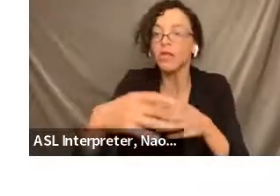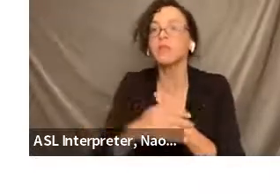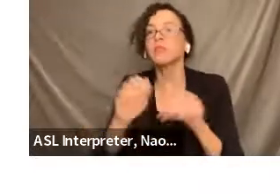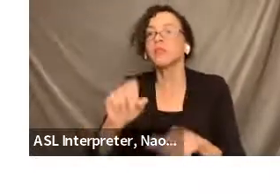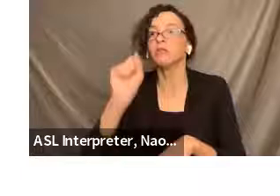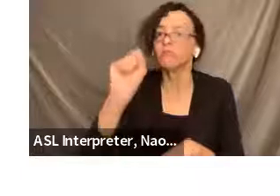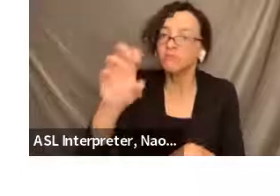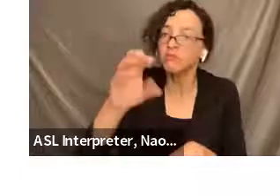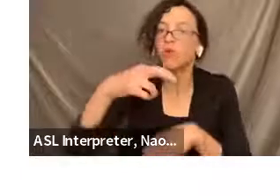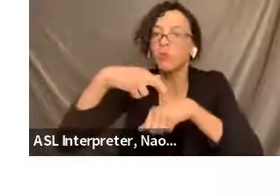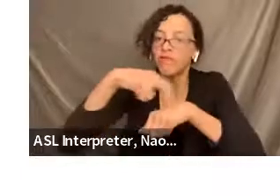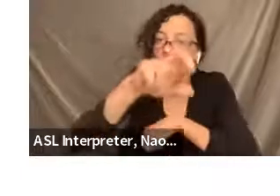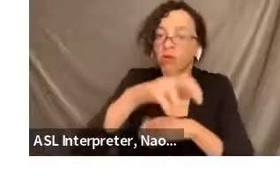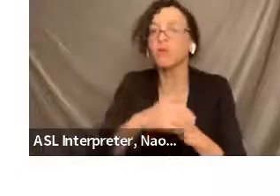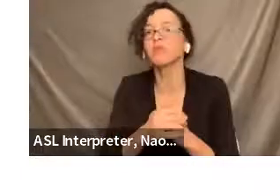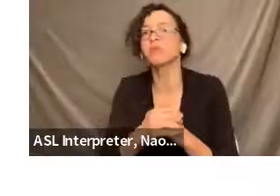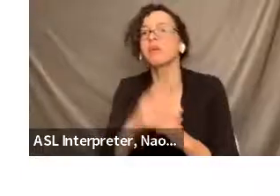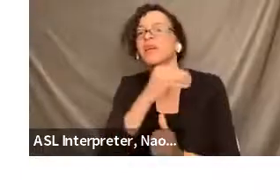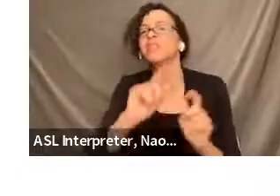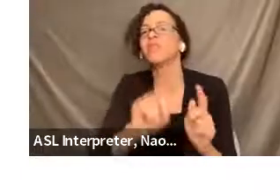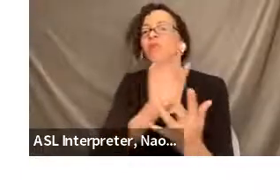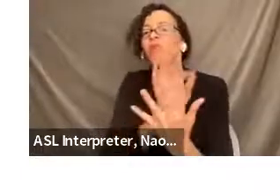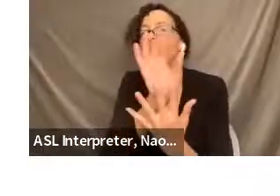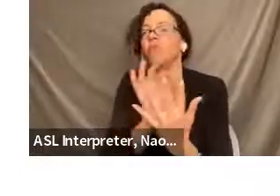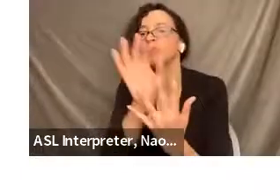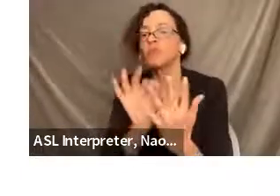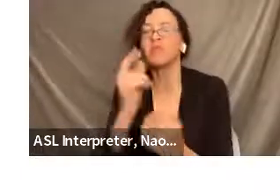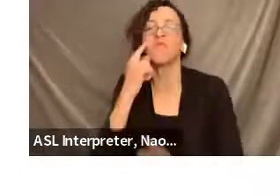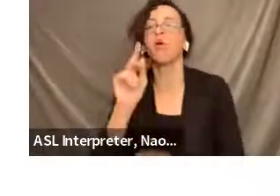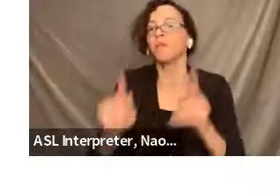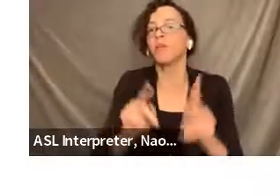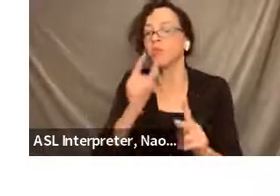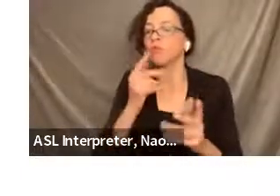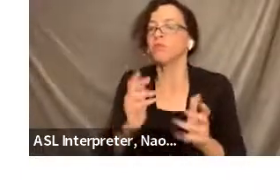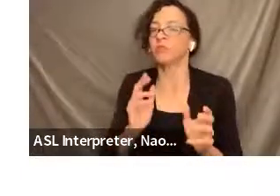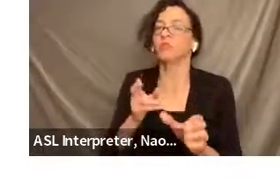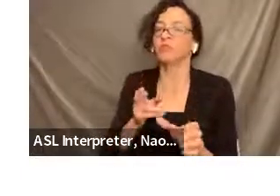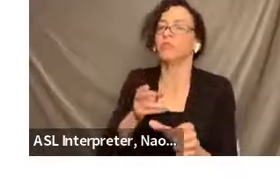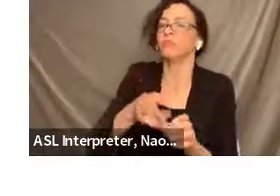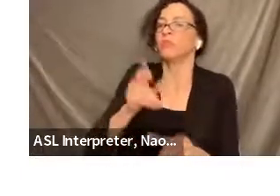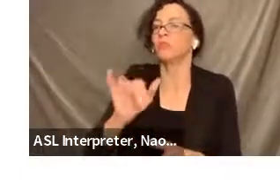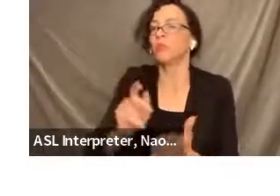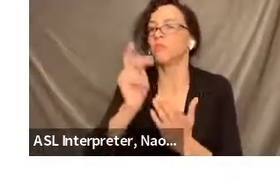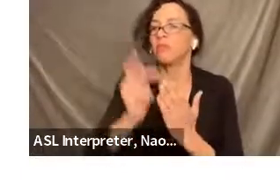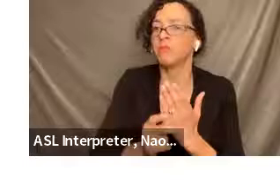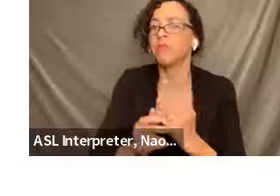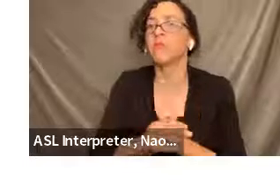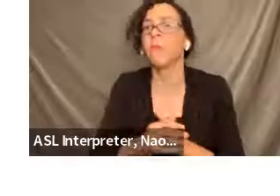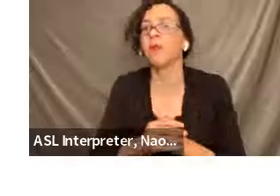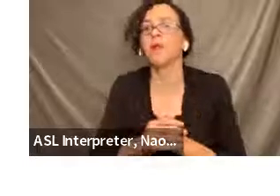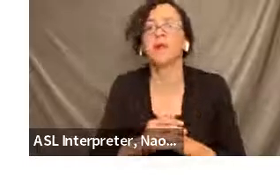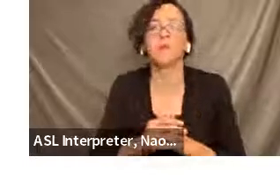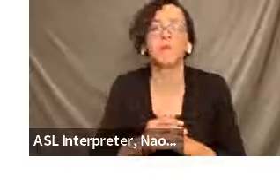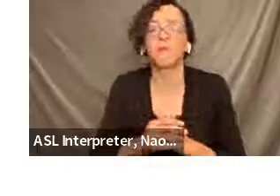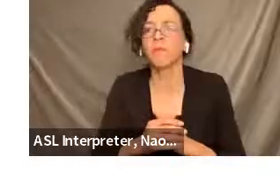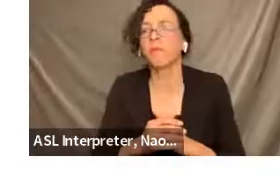those people who have opted into that. And they can see that who is being